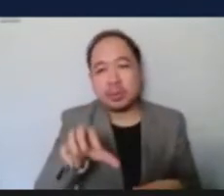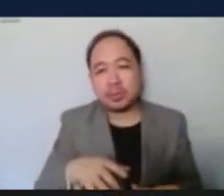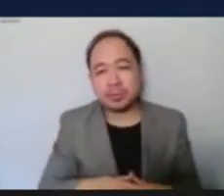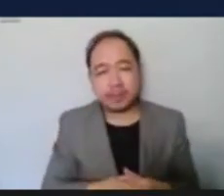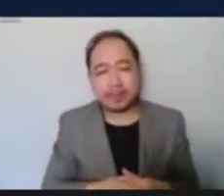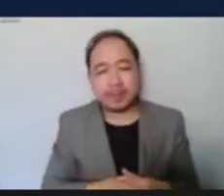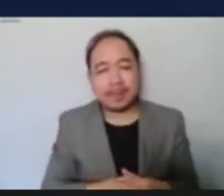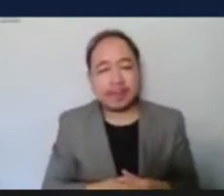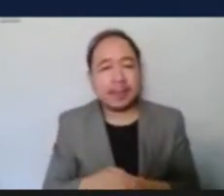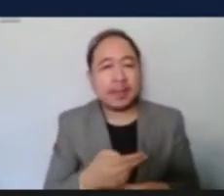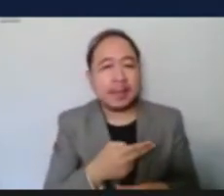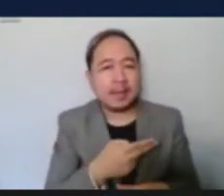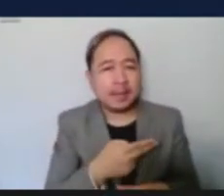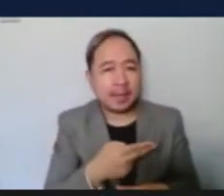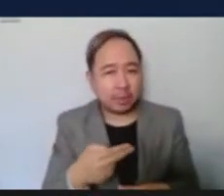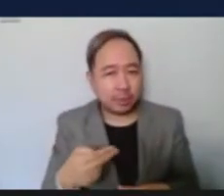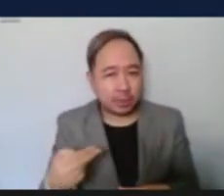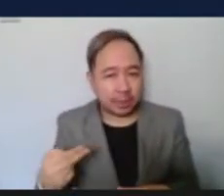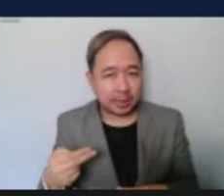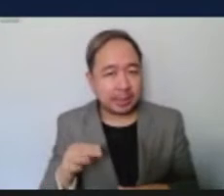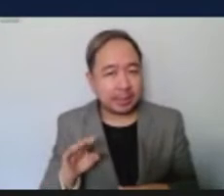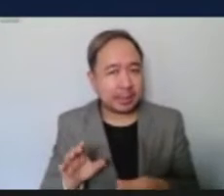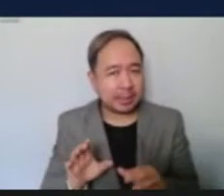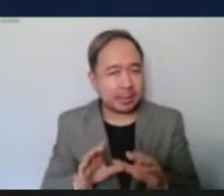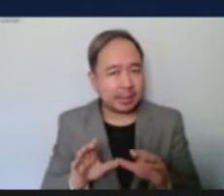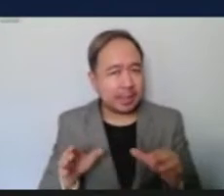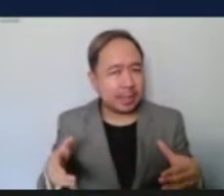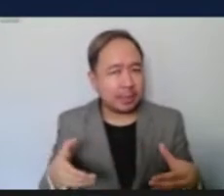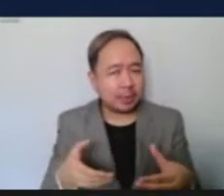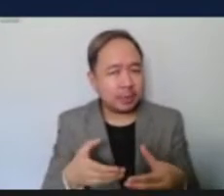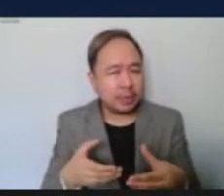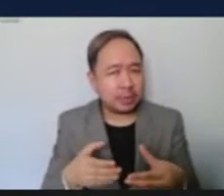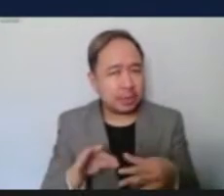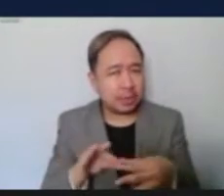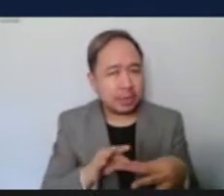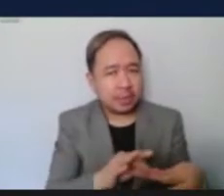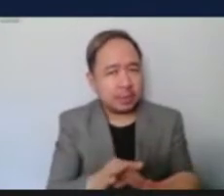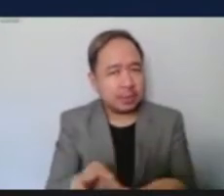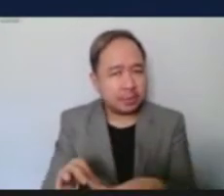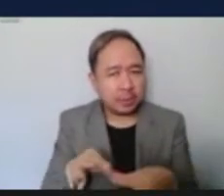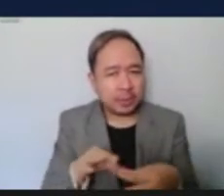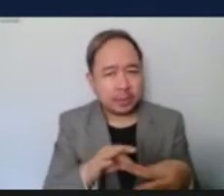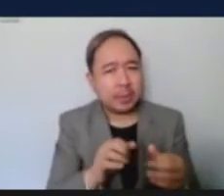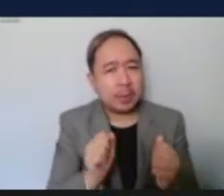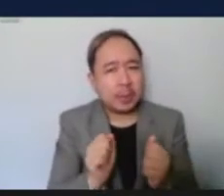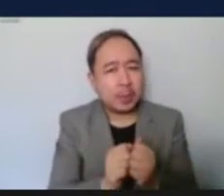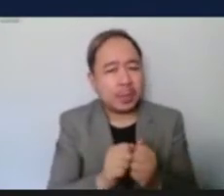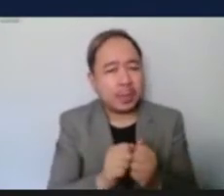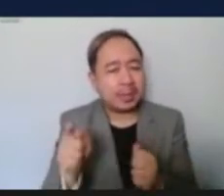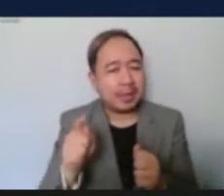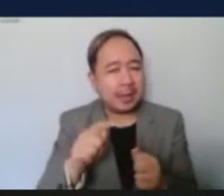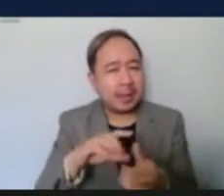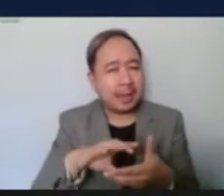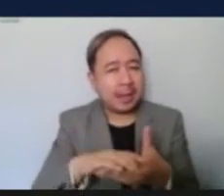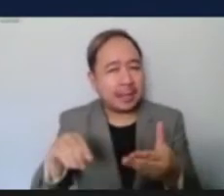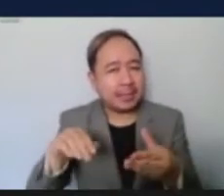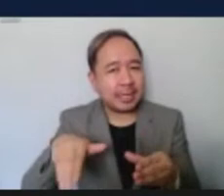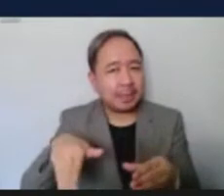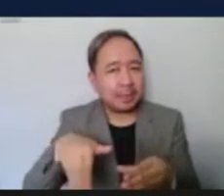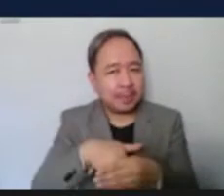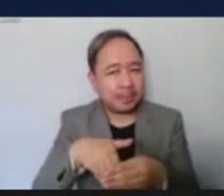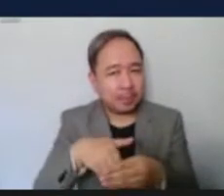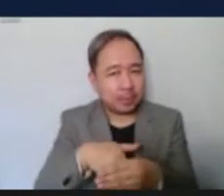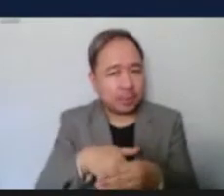Indonesia the Mind committed to cooperation among the NPR s Camp members and other relevant